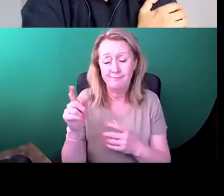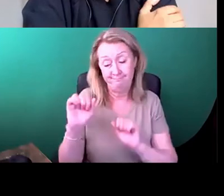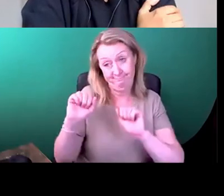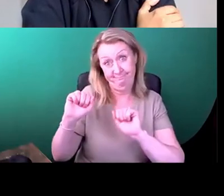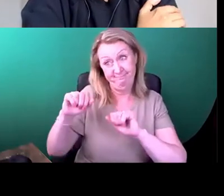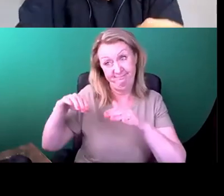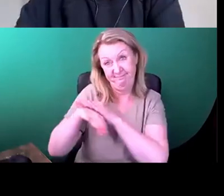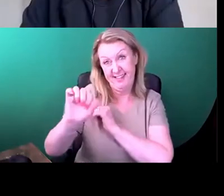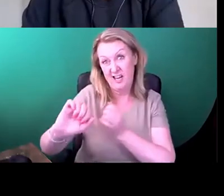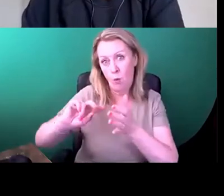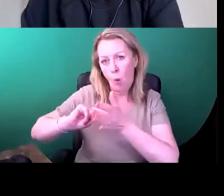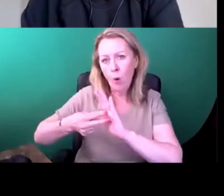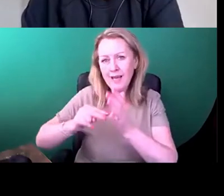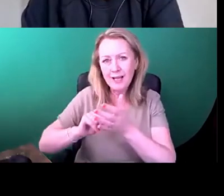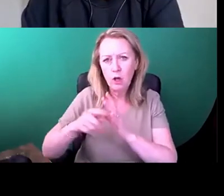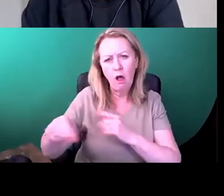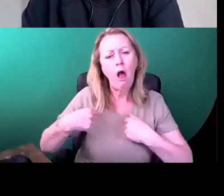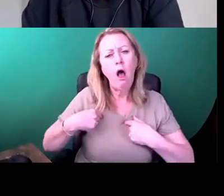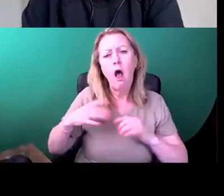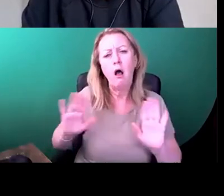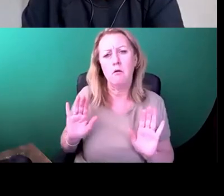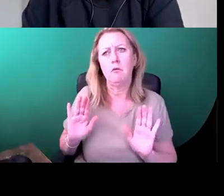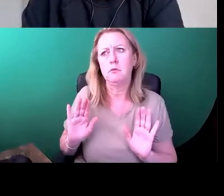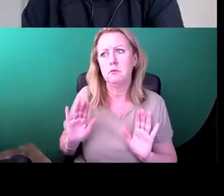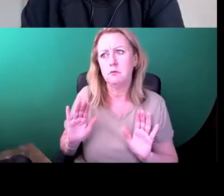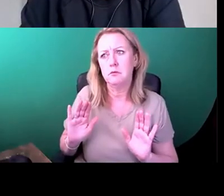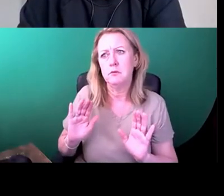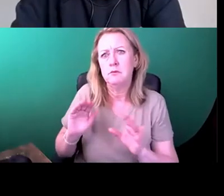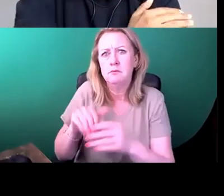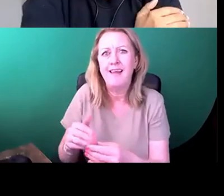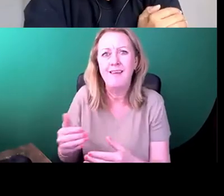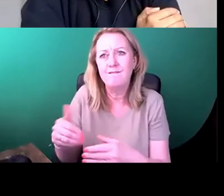the organisations, but I was not directly involved in the work.